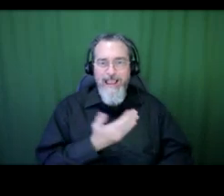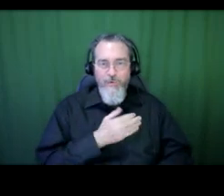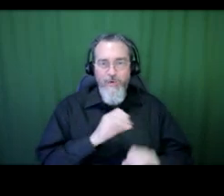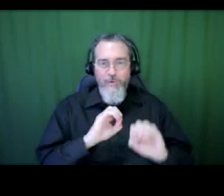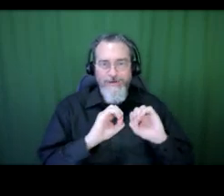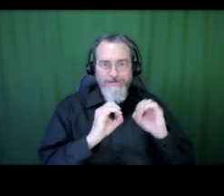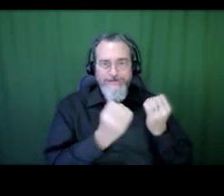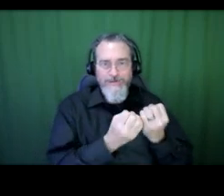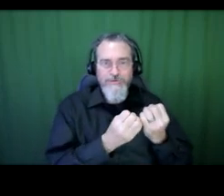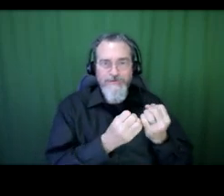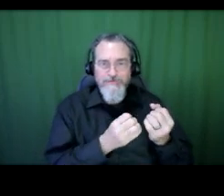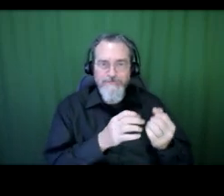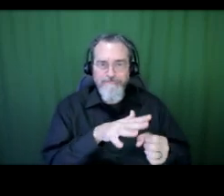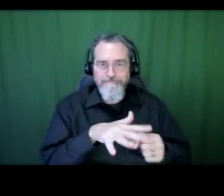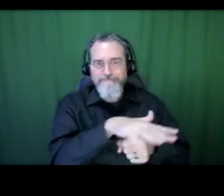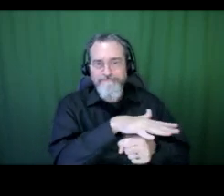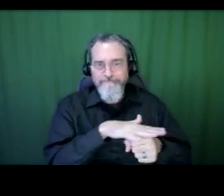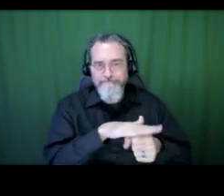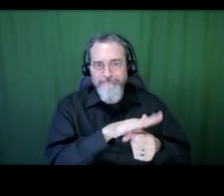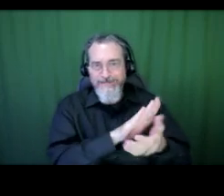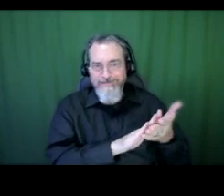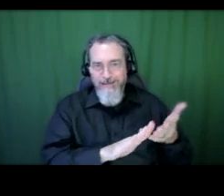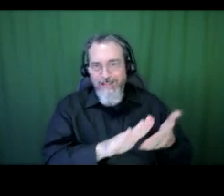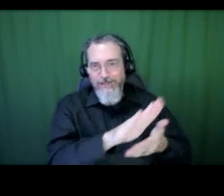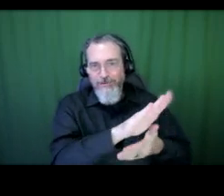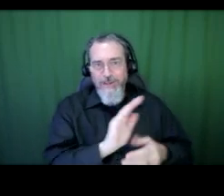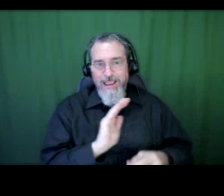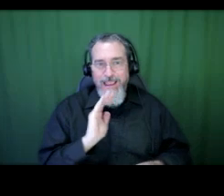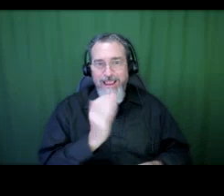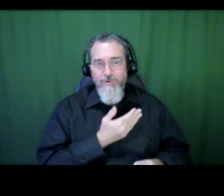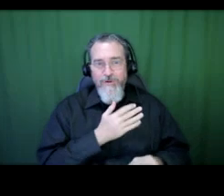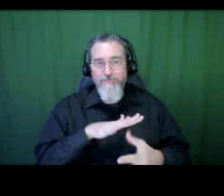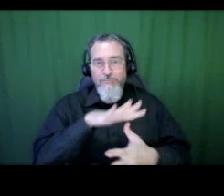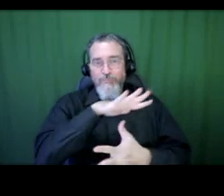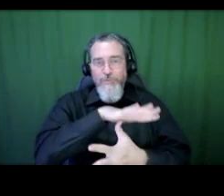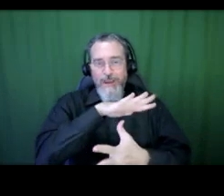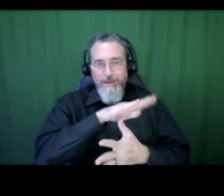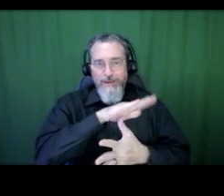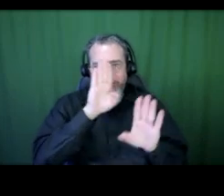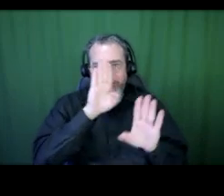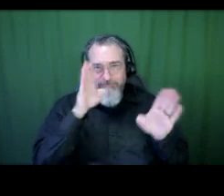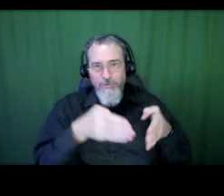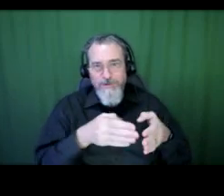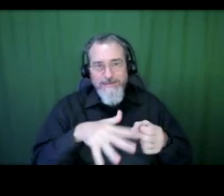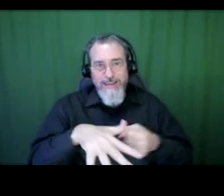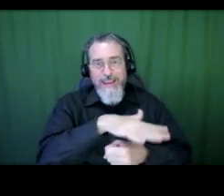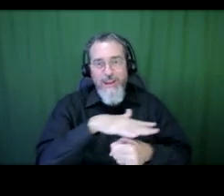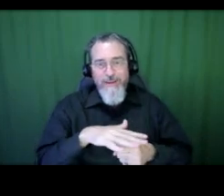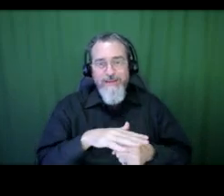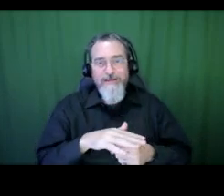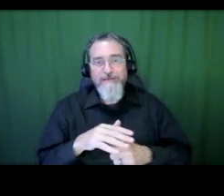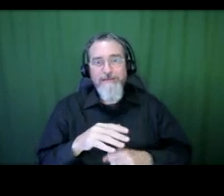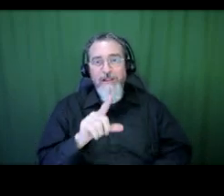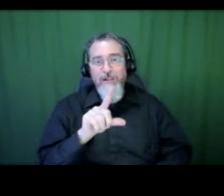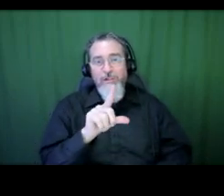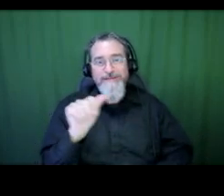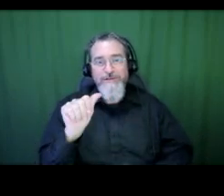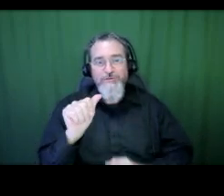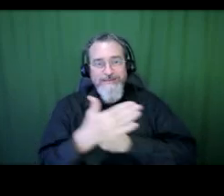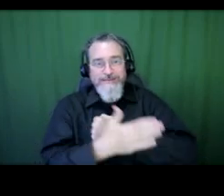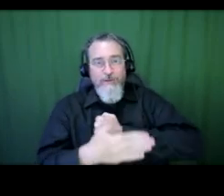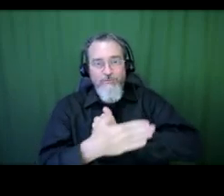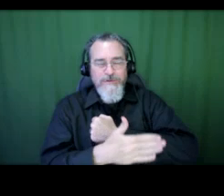work, our primary service area is in the entire county of Los Angeles, again, which is home to 9.5 million